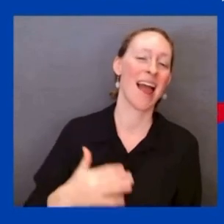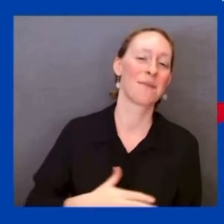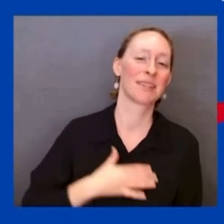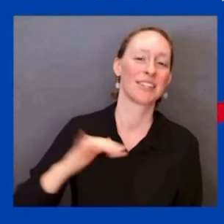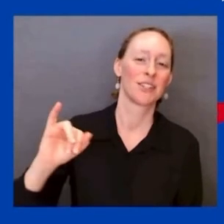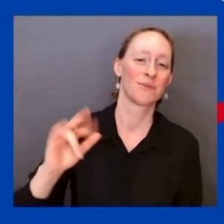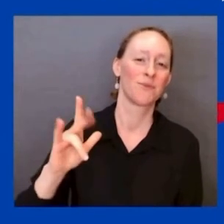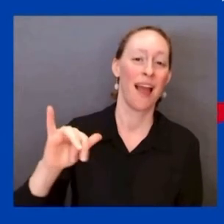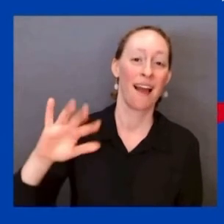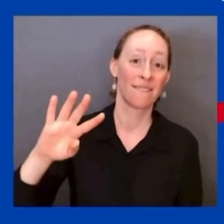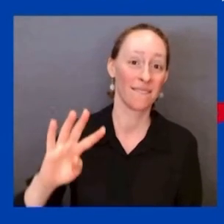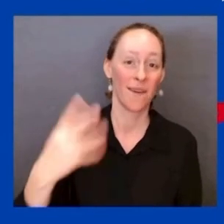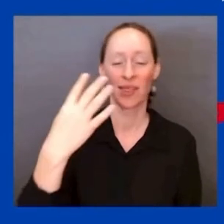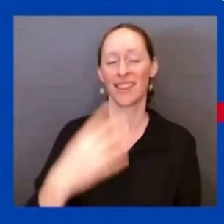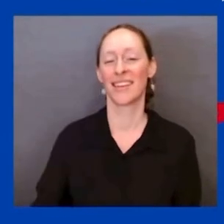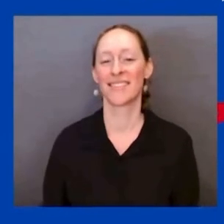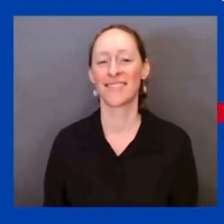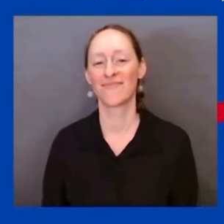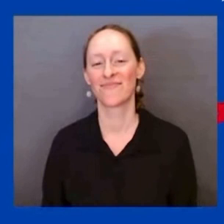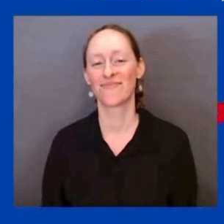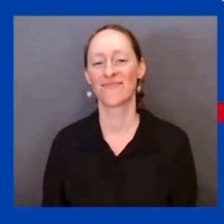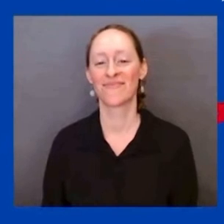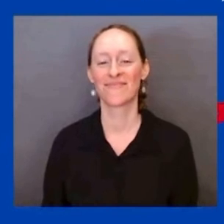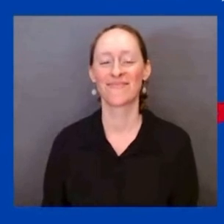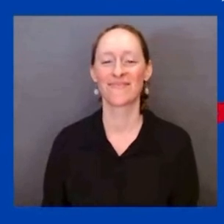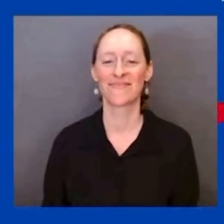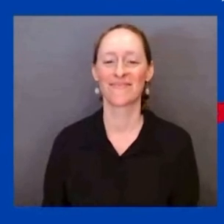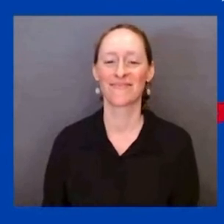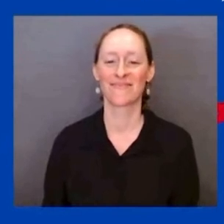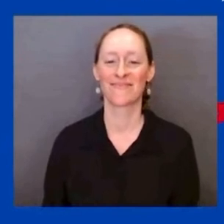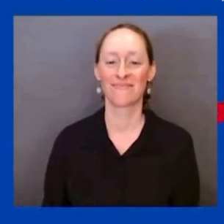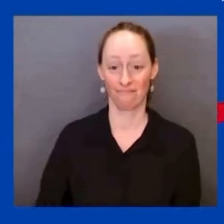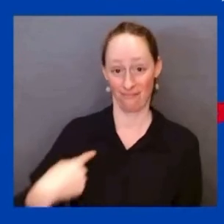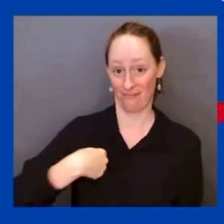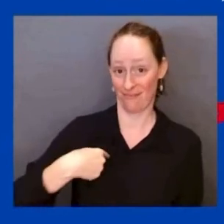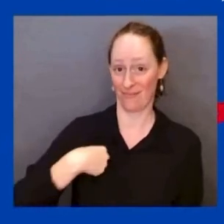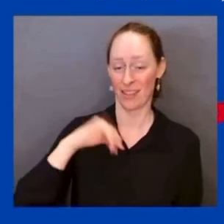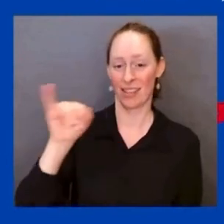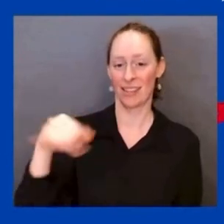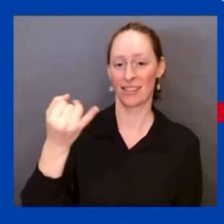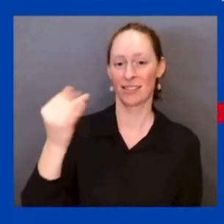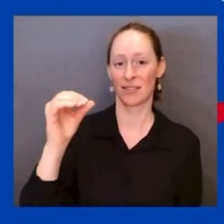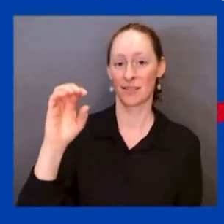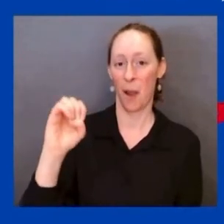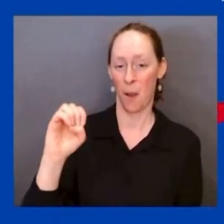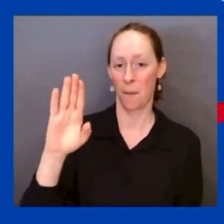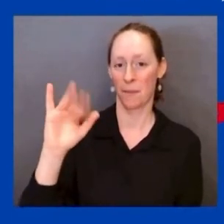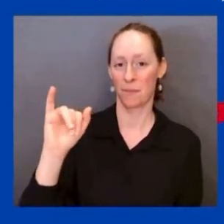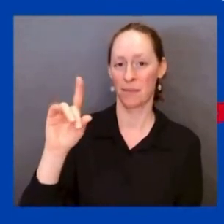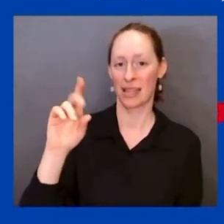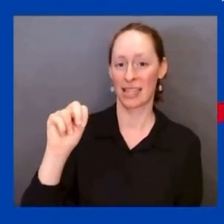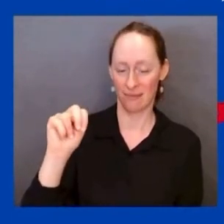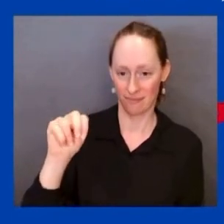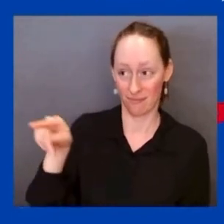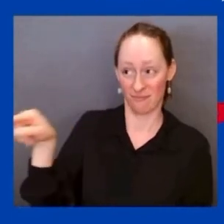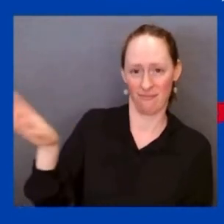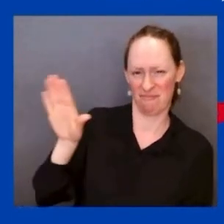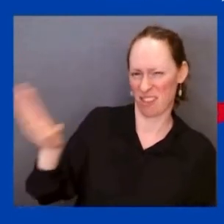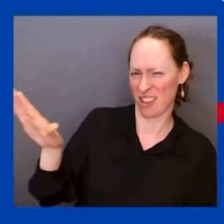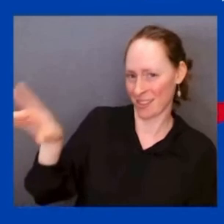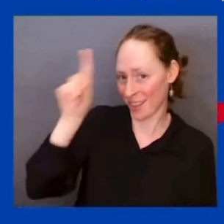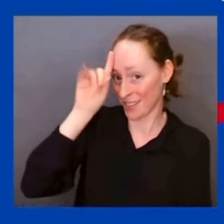I'm Joe Biden. I am Jill Biden's husband. Folks, let me start by saying educators